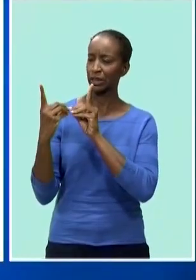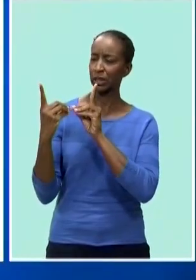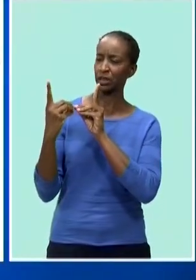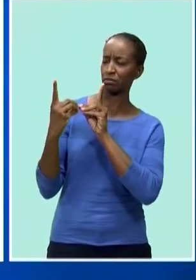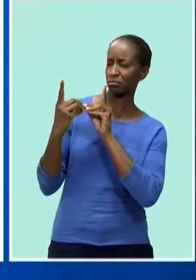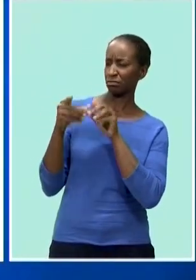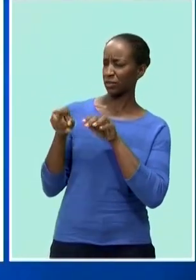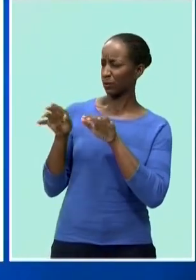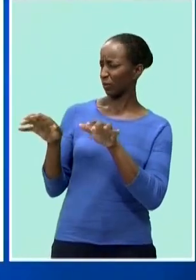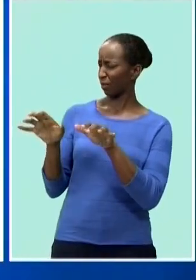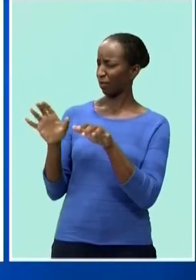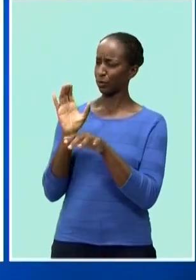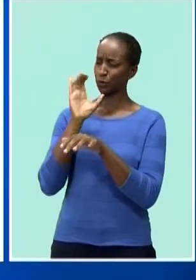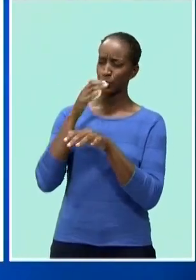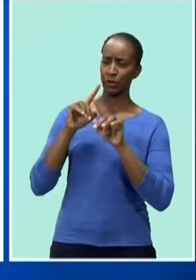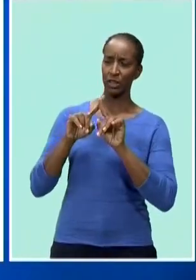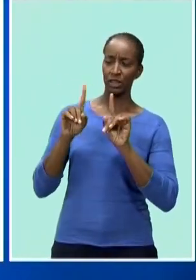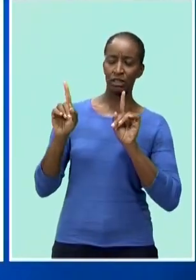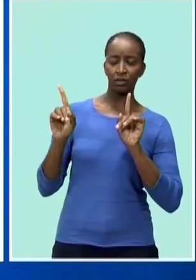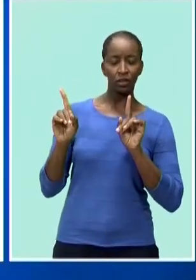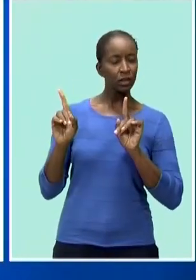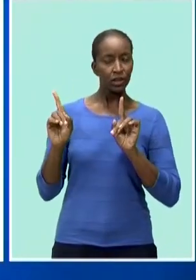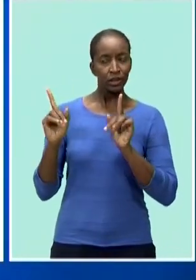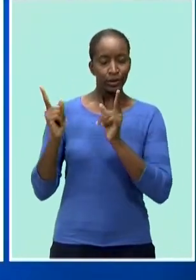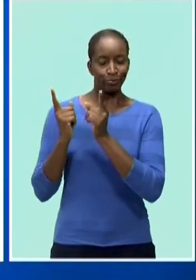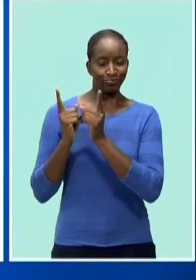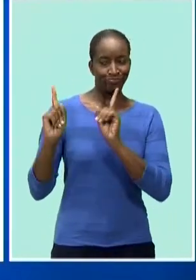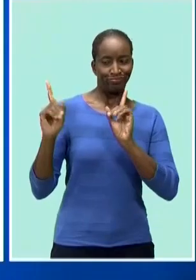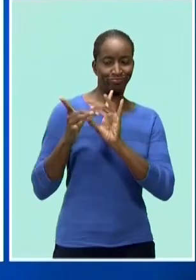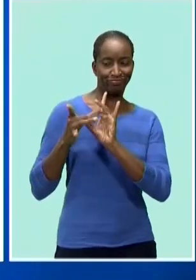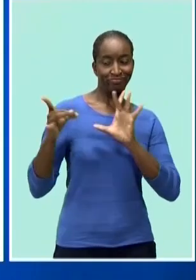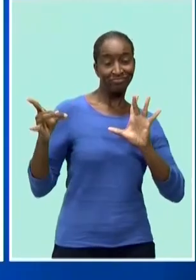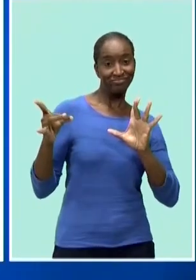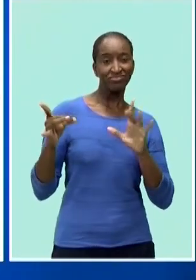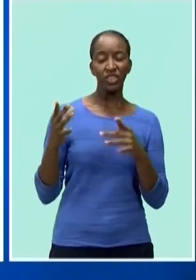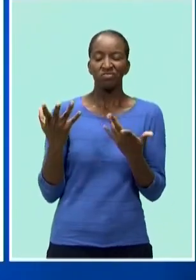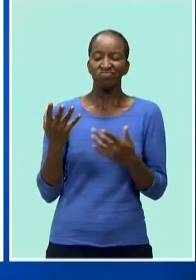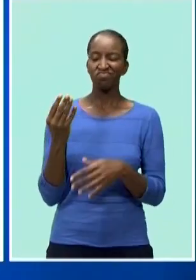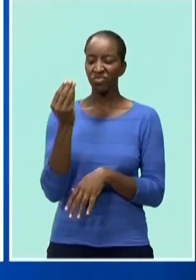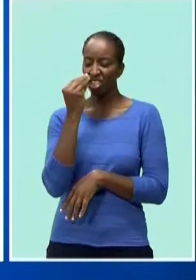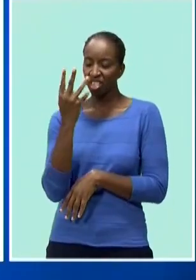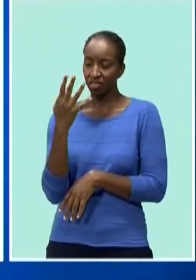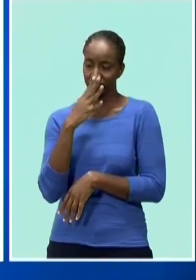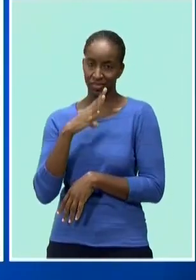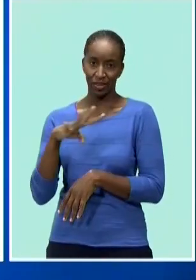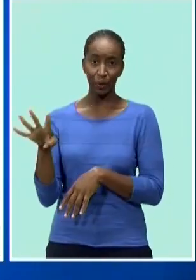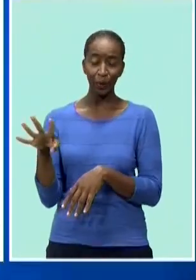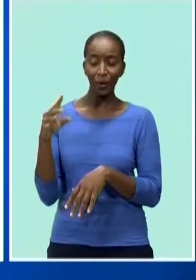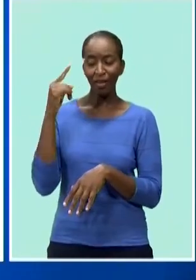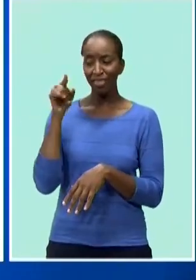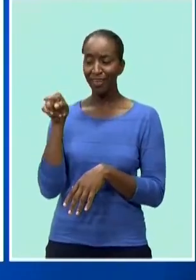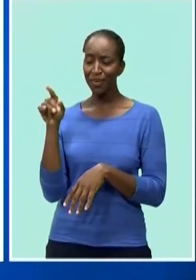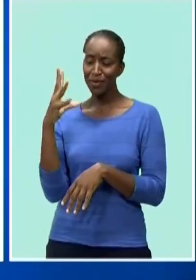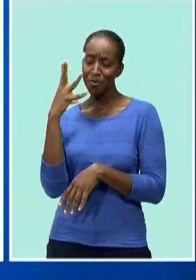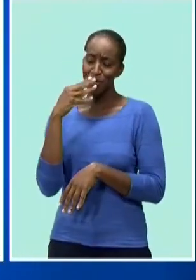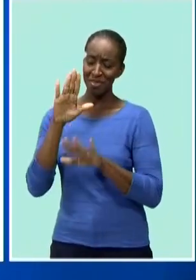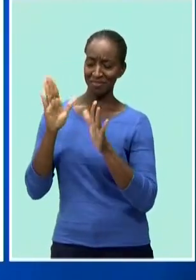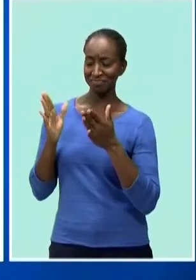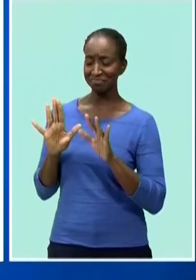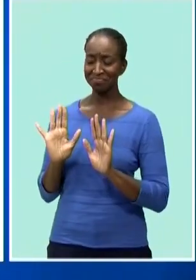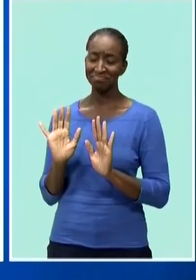says, unfortunately, some of us ignore them, focusing on appearance instead of personality traits. Peter Edwards has